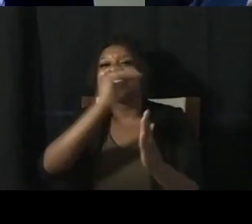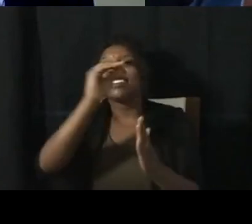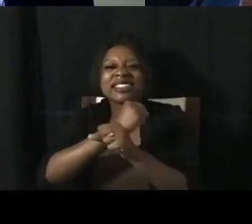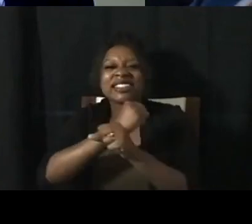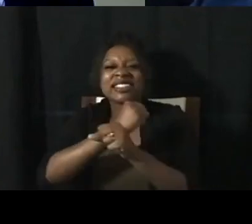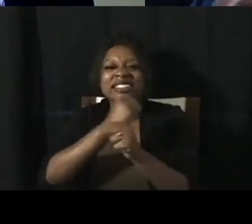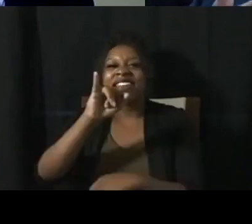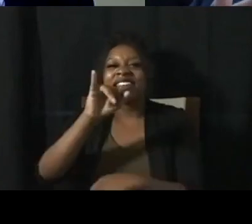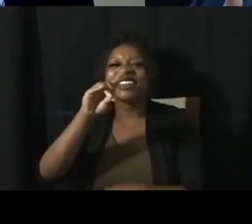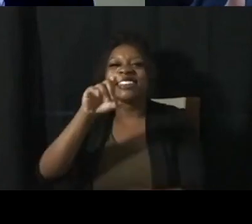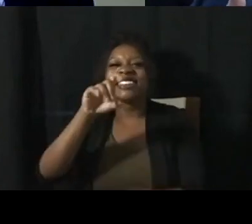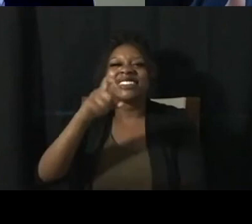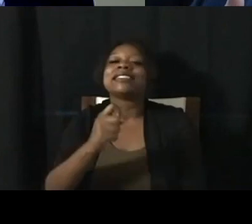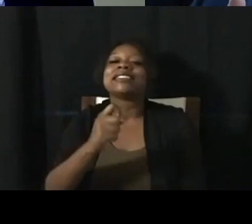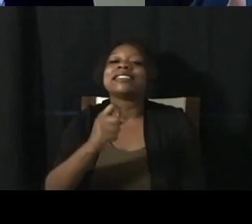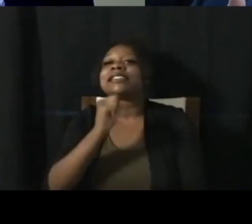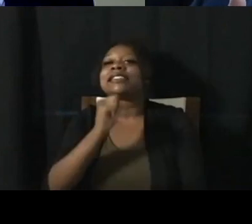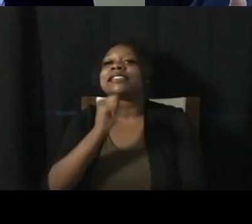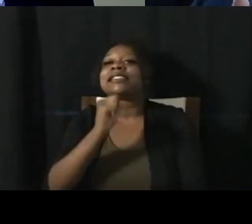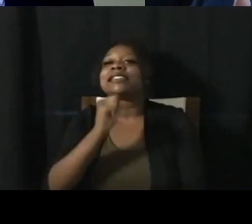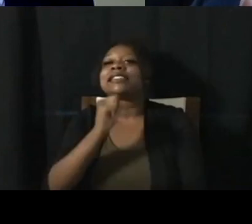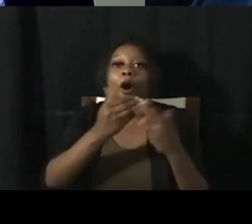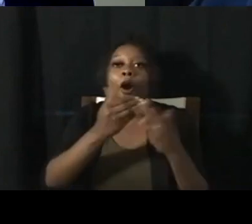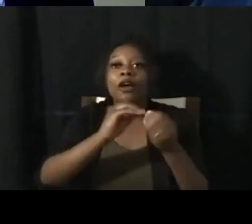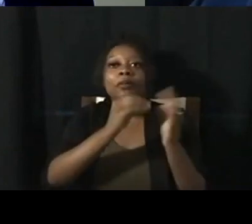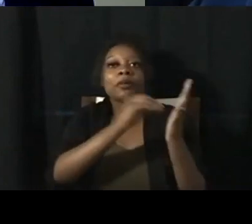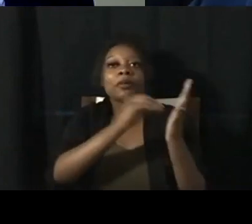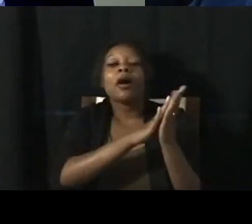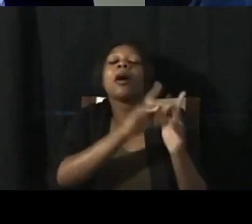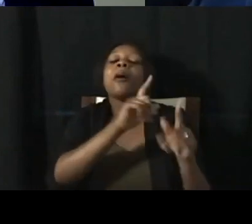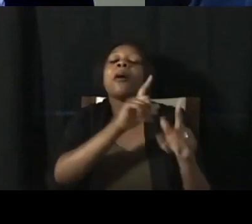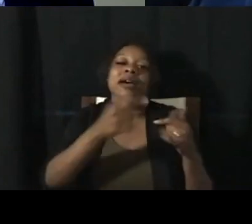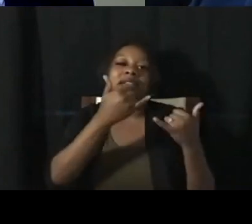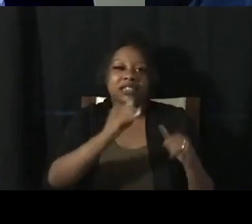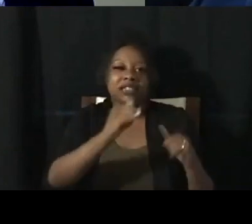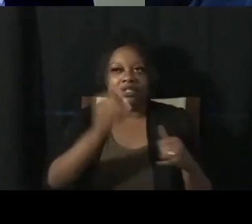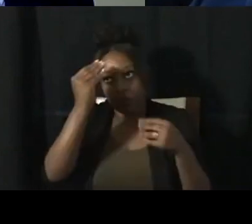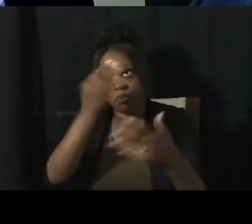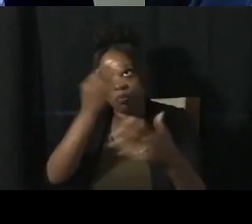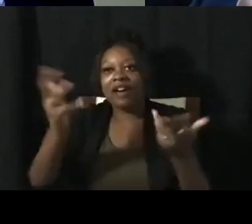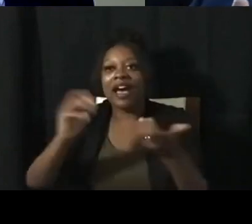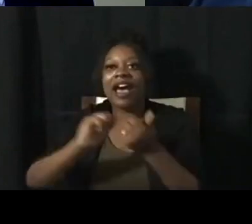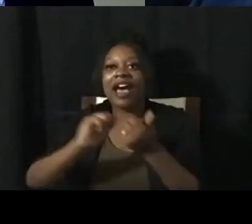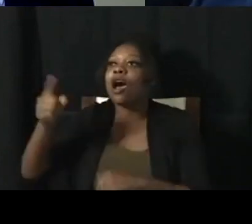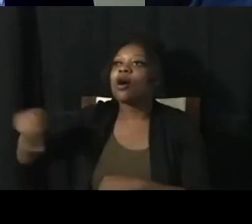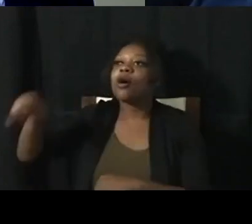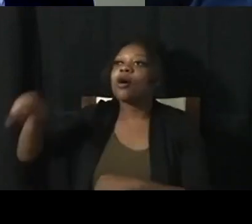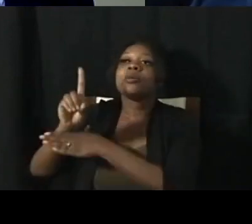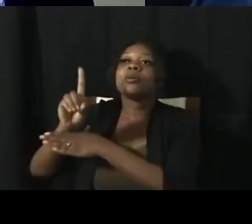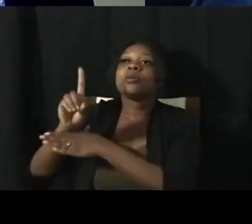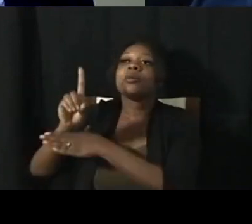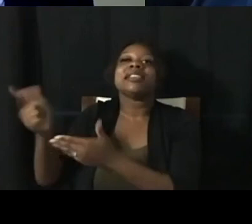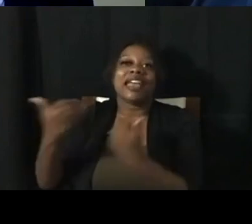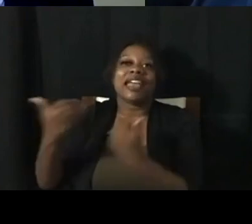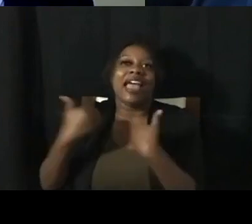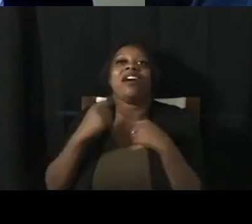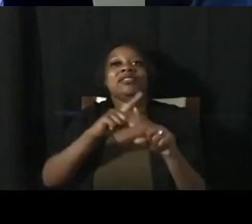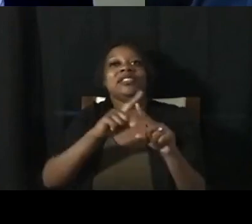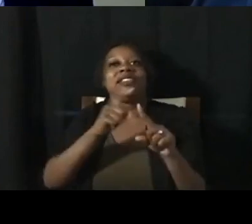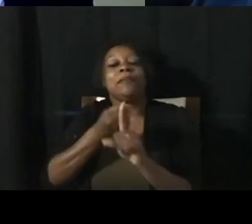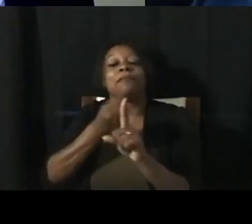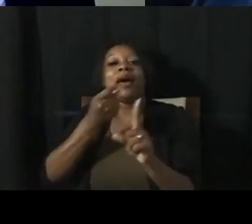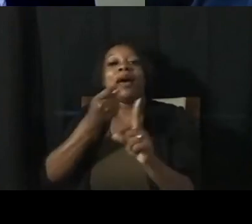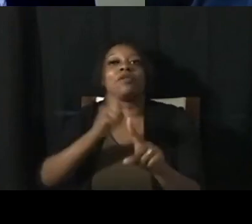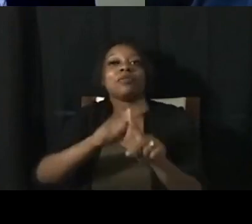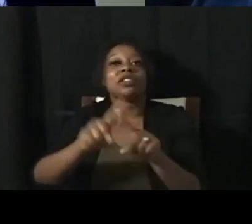about how people may experience such events and how their intersectional identities around age, disability type, economic situation,